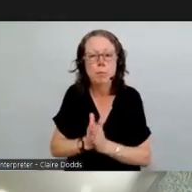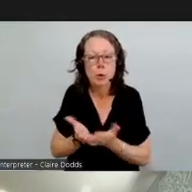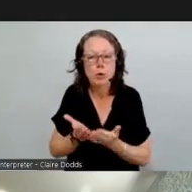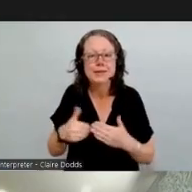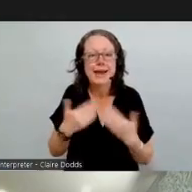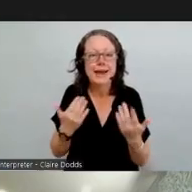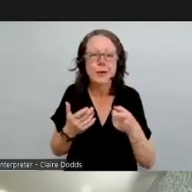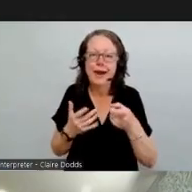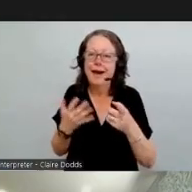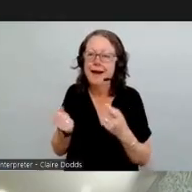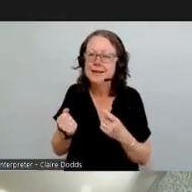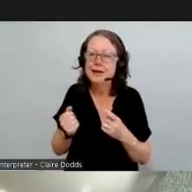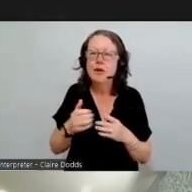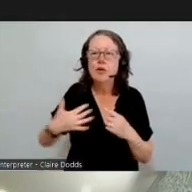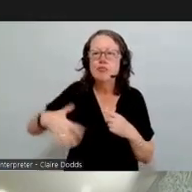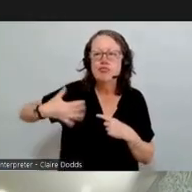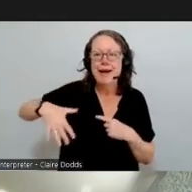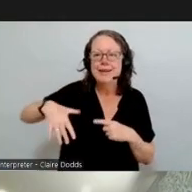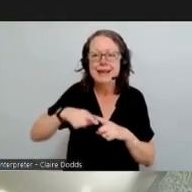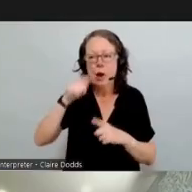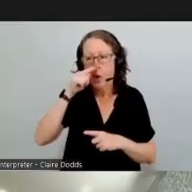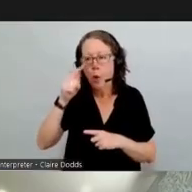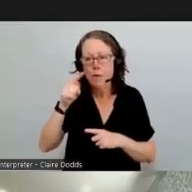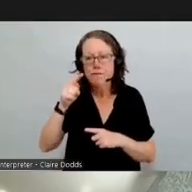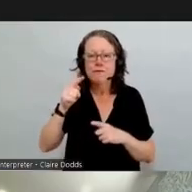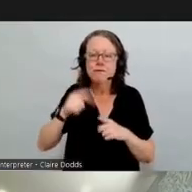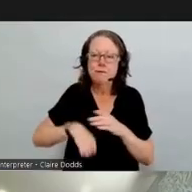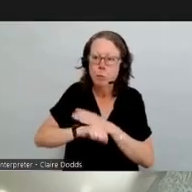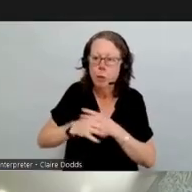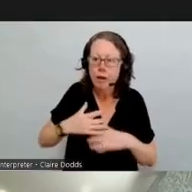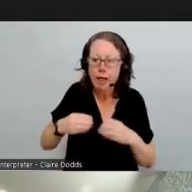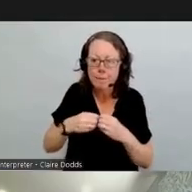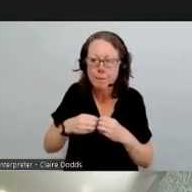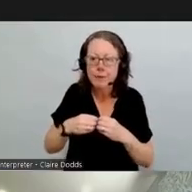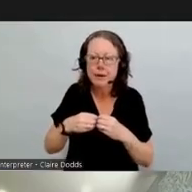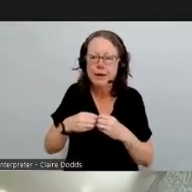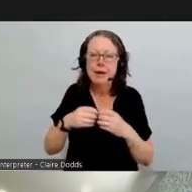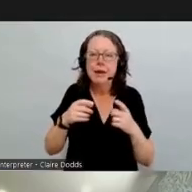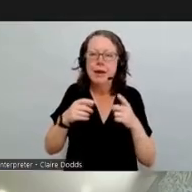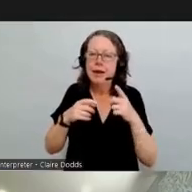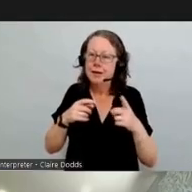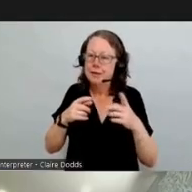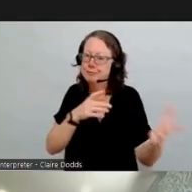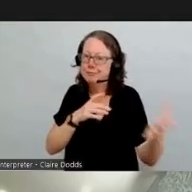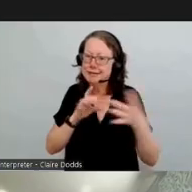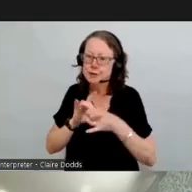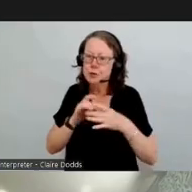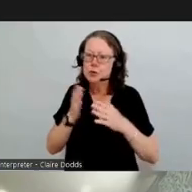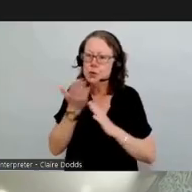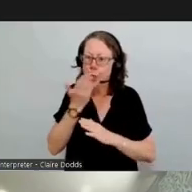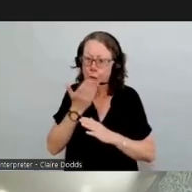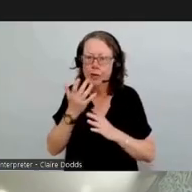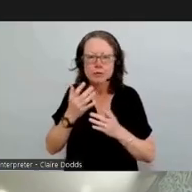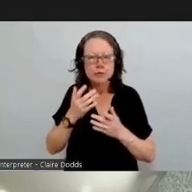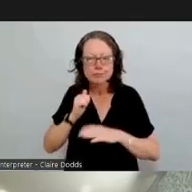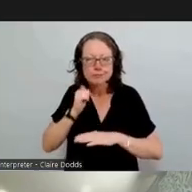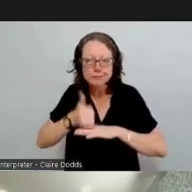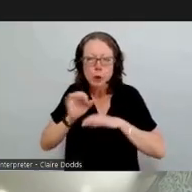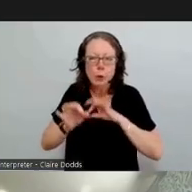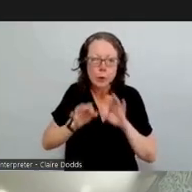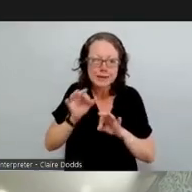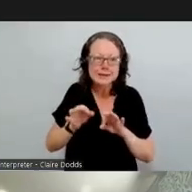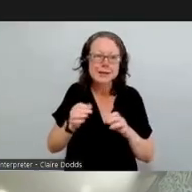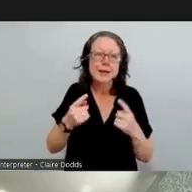quiz where we had almost 1 million students taking part for that. We deliver training webinars for practitioners. We do